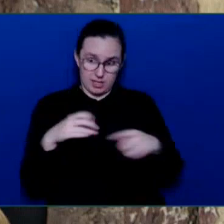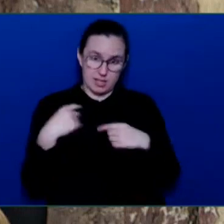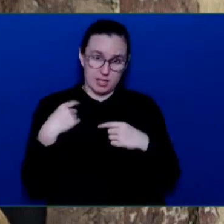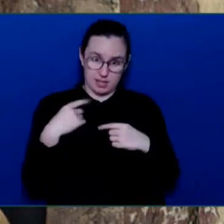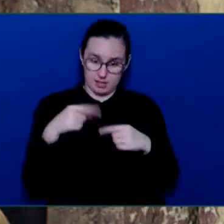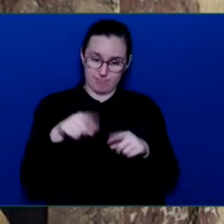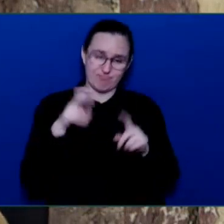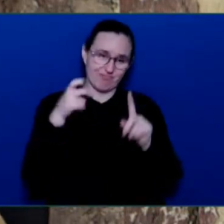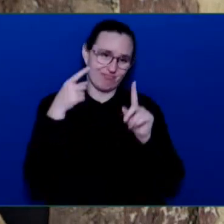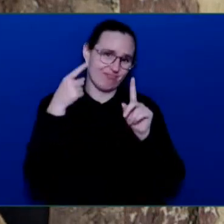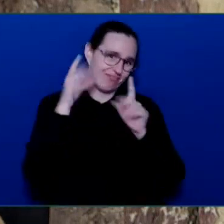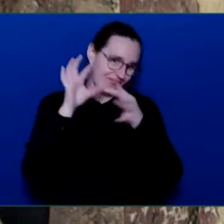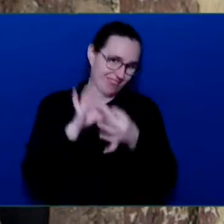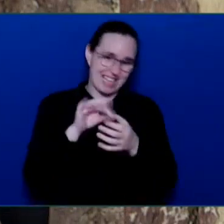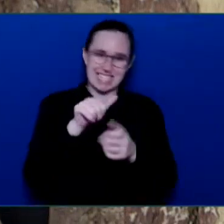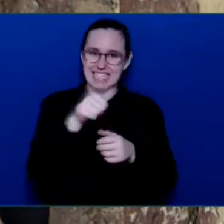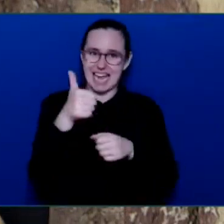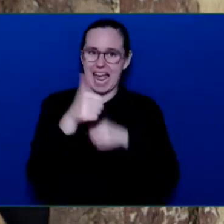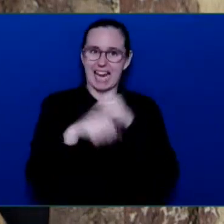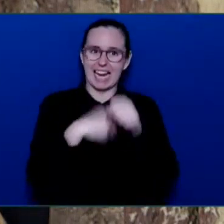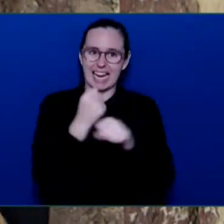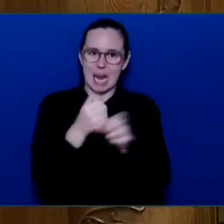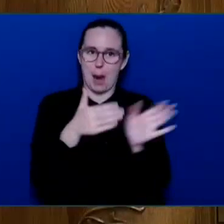across British Columbia.